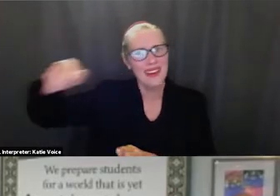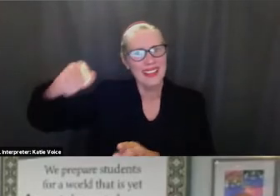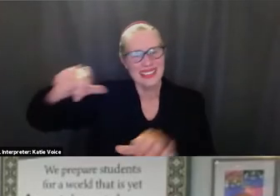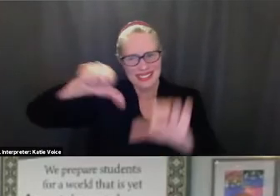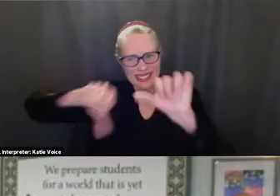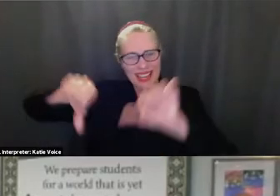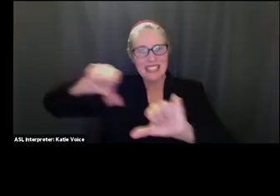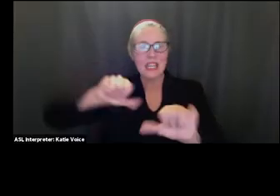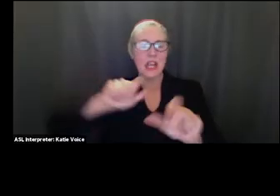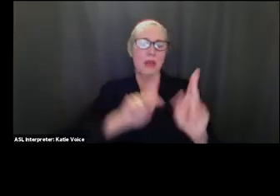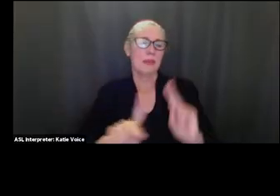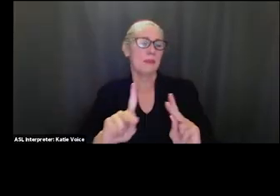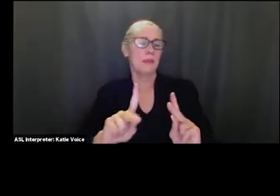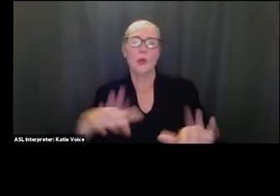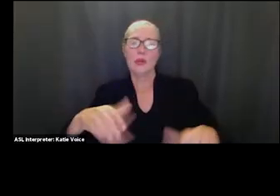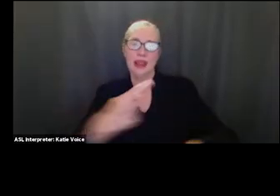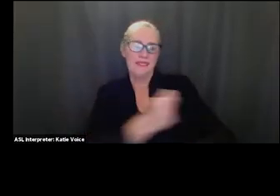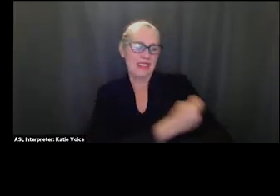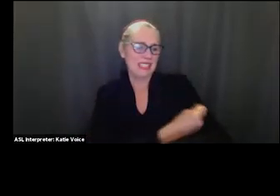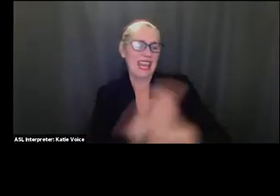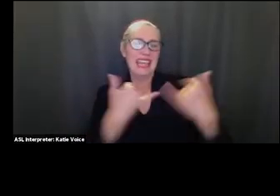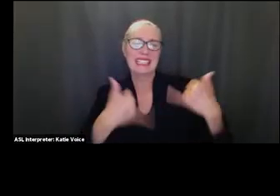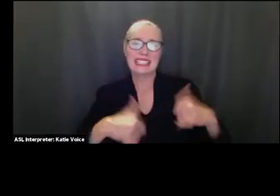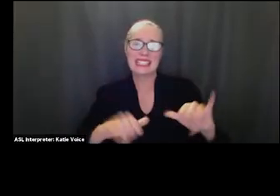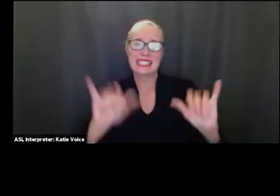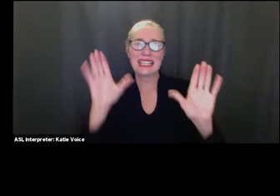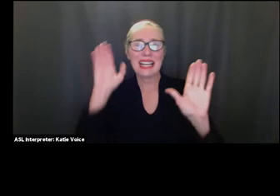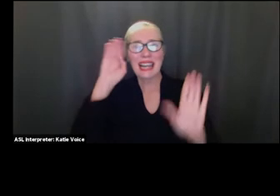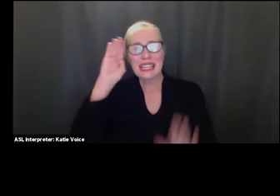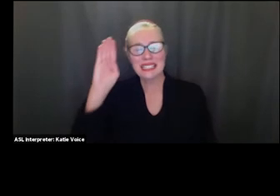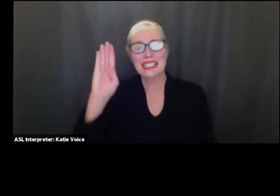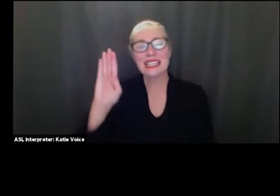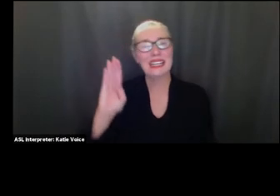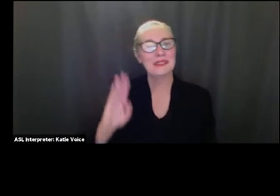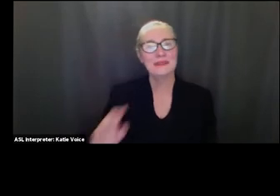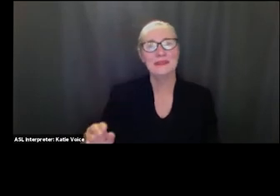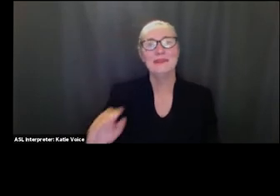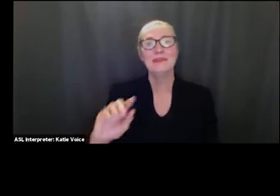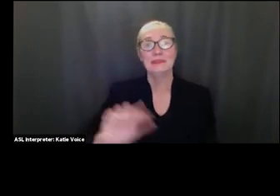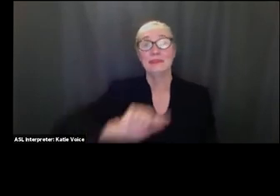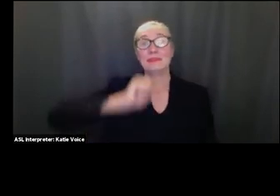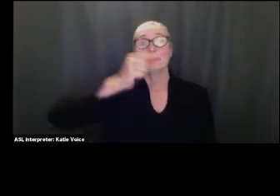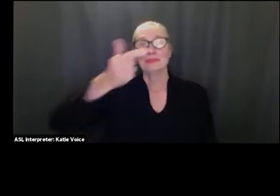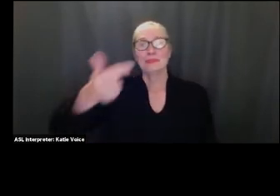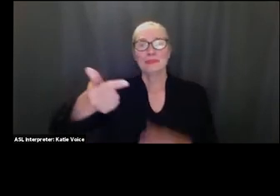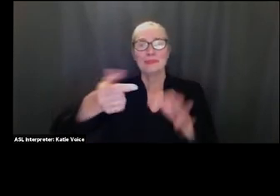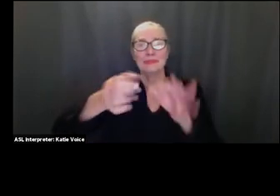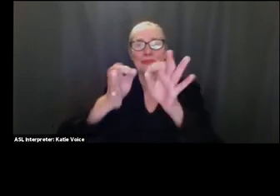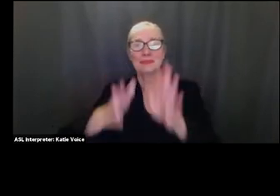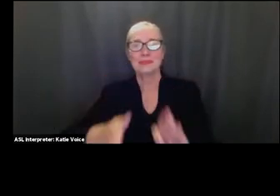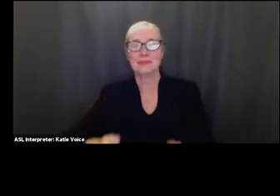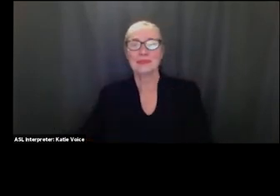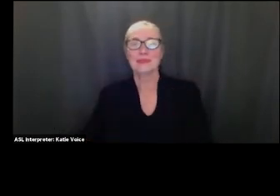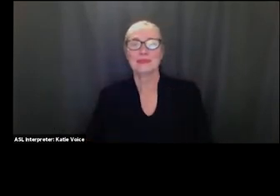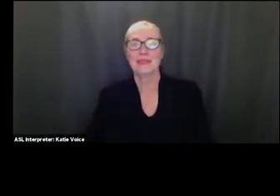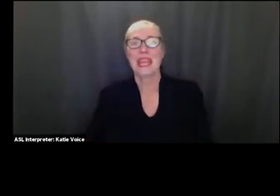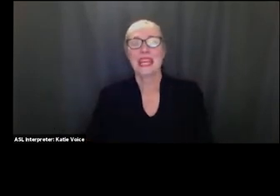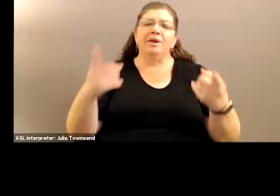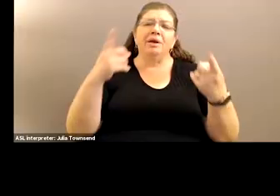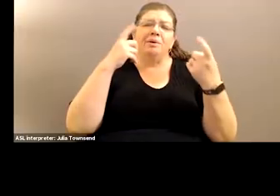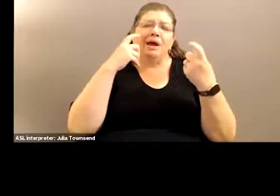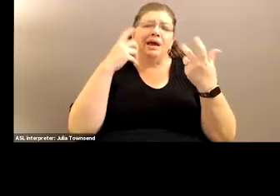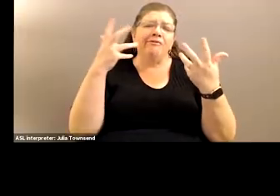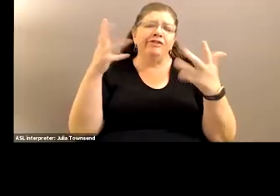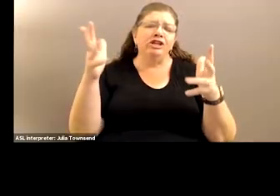those who are unvaccinated and still listening um quit quit crying go get your vaccines so that we